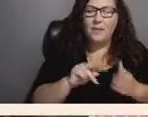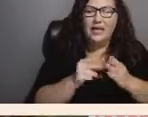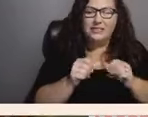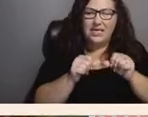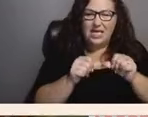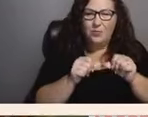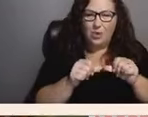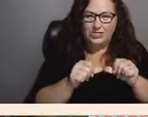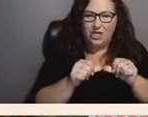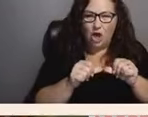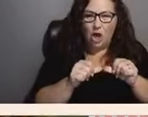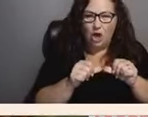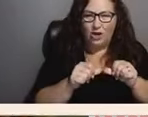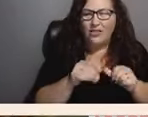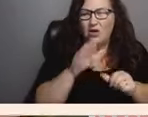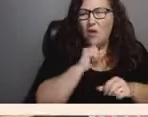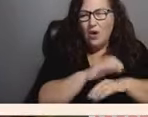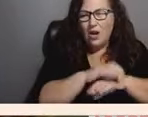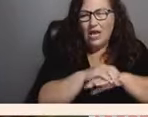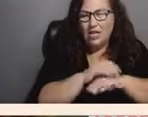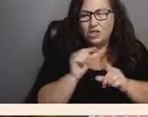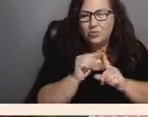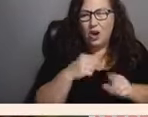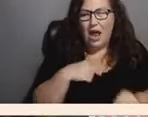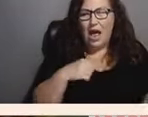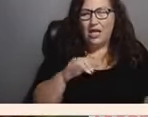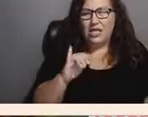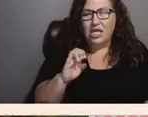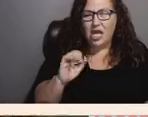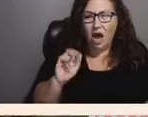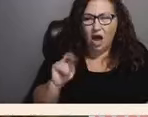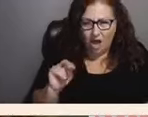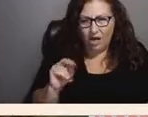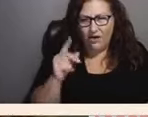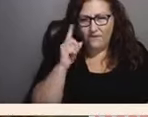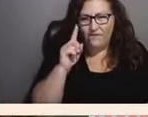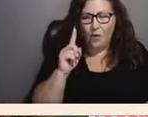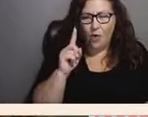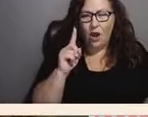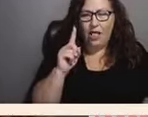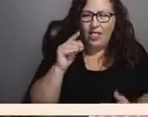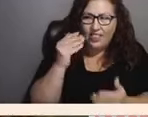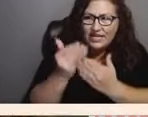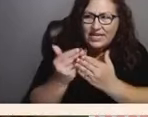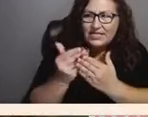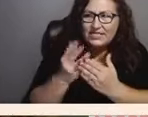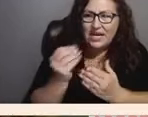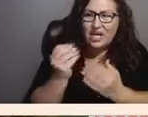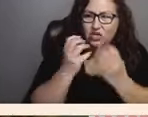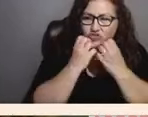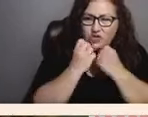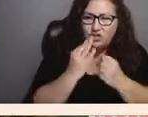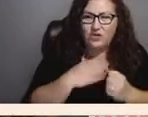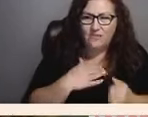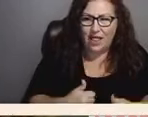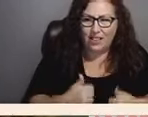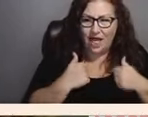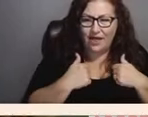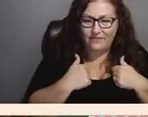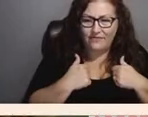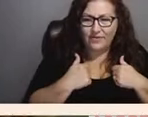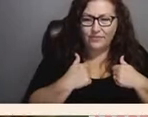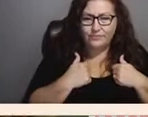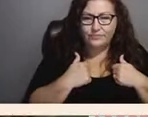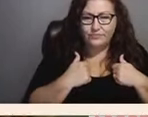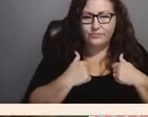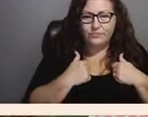old English word. I yawn for the destiny and treasures of my life. That